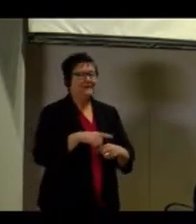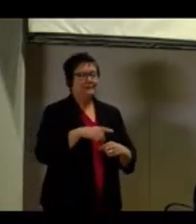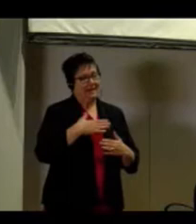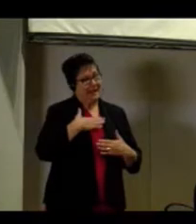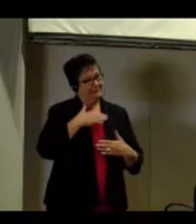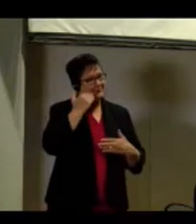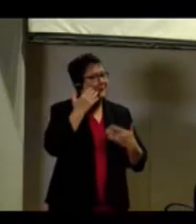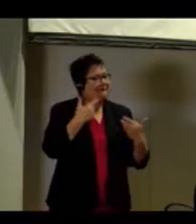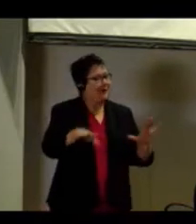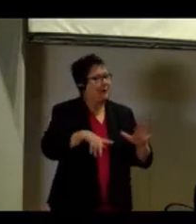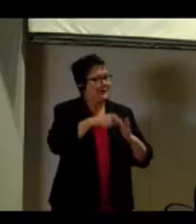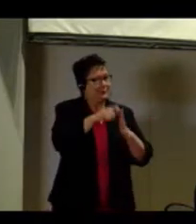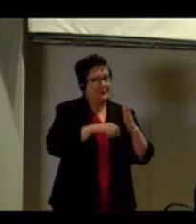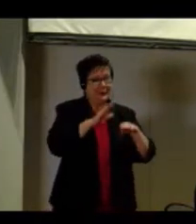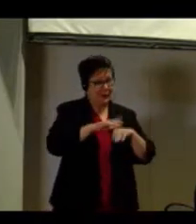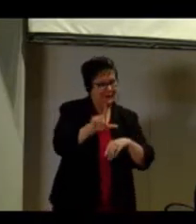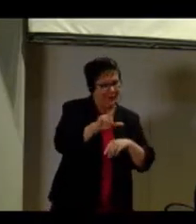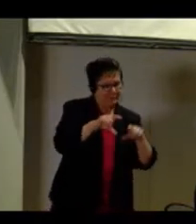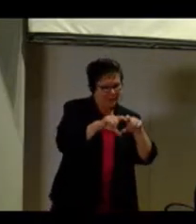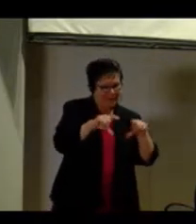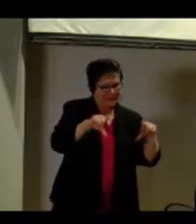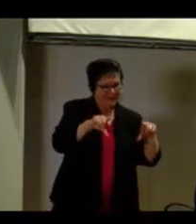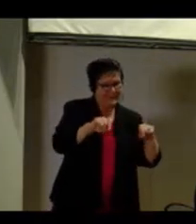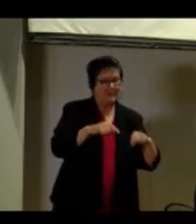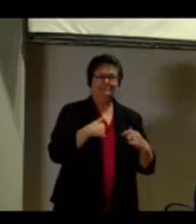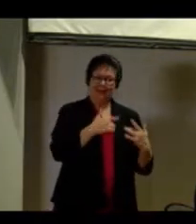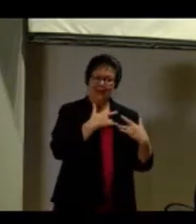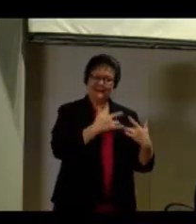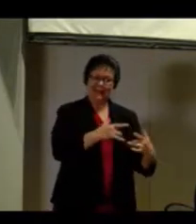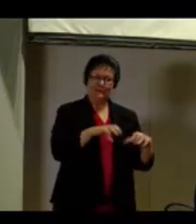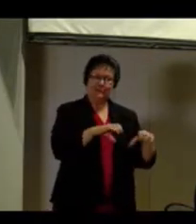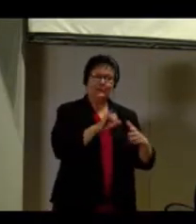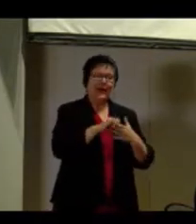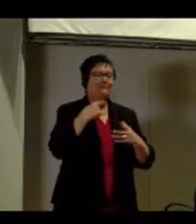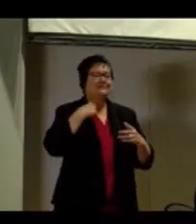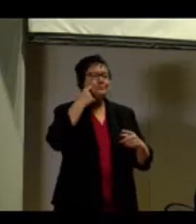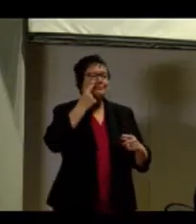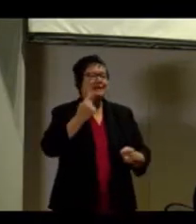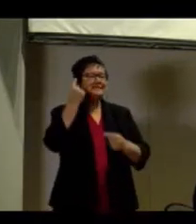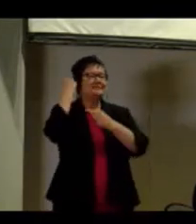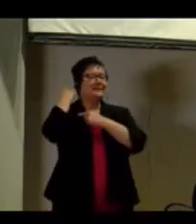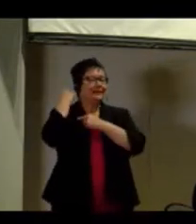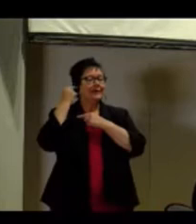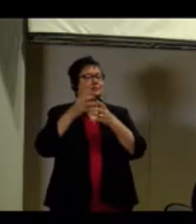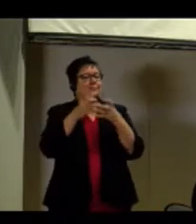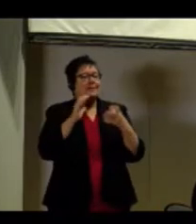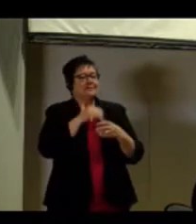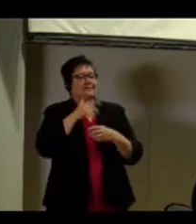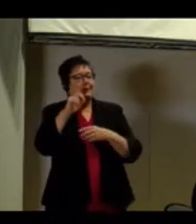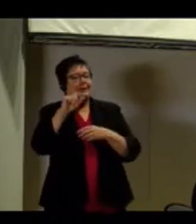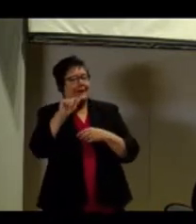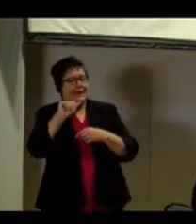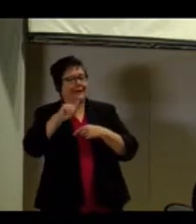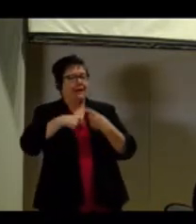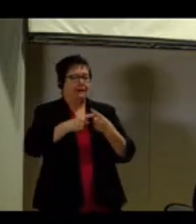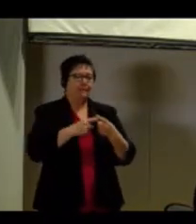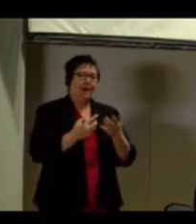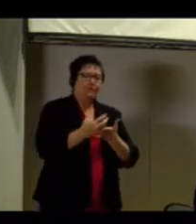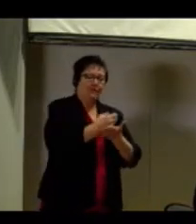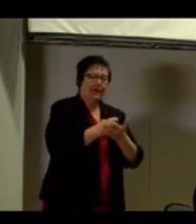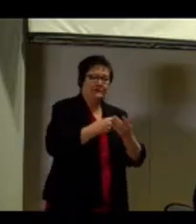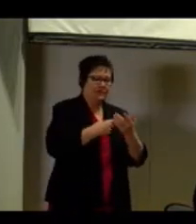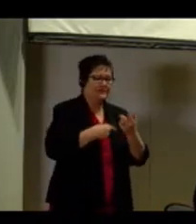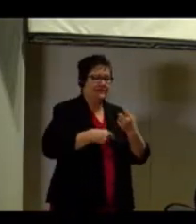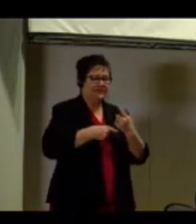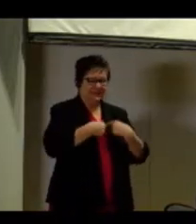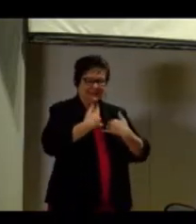it on library index cards, which is something I've taken to doing because it kind of reminds me that so much of the data that we have about our collections is still